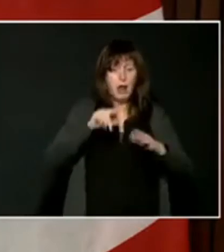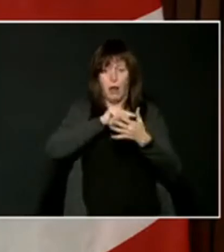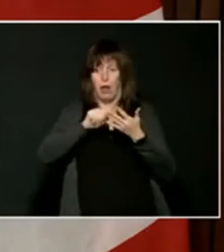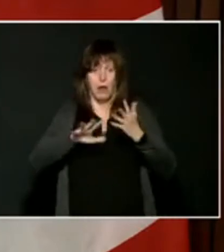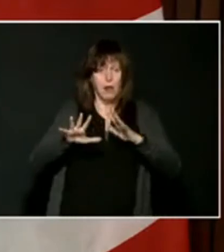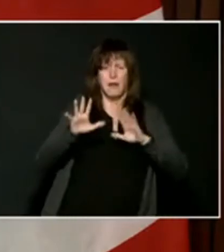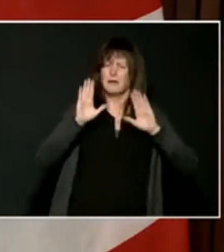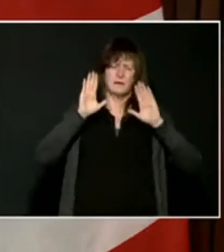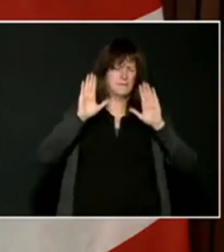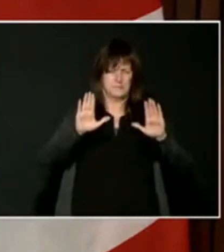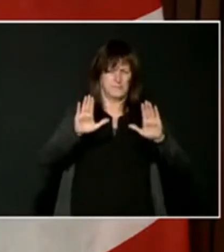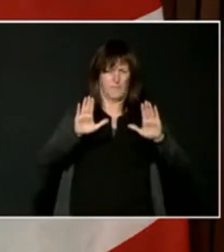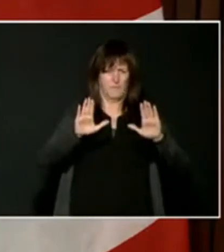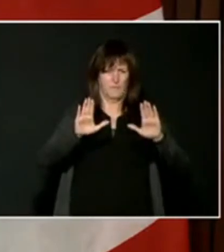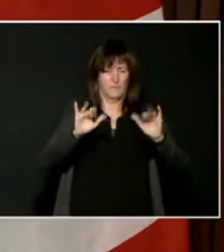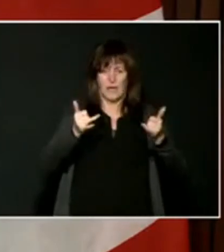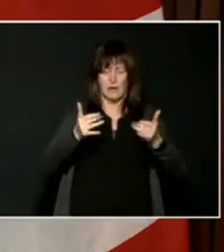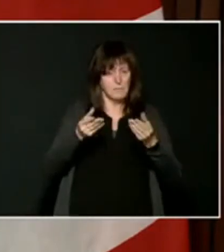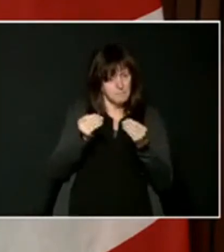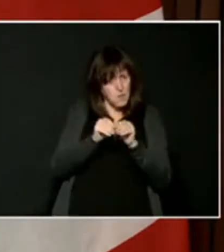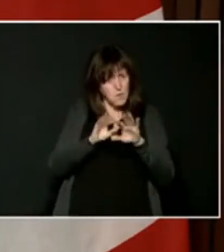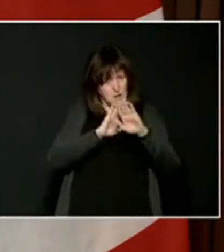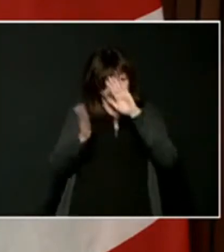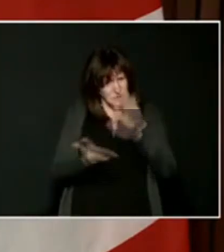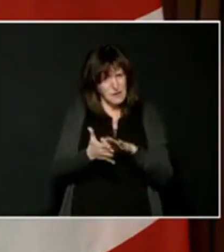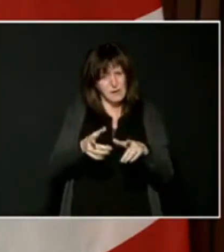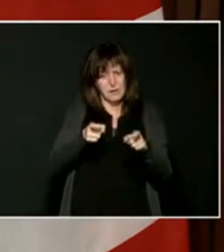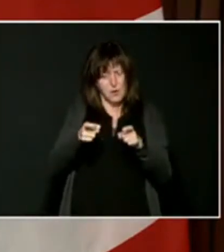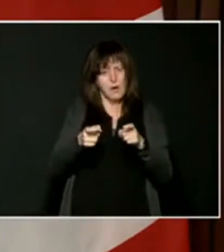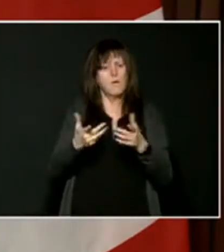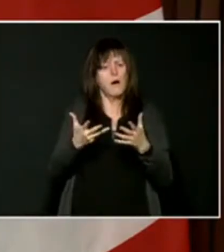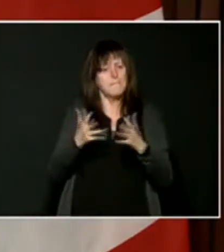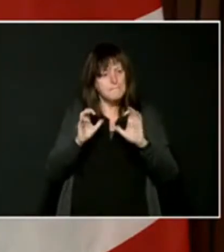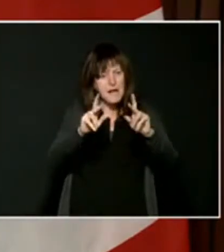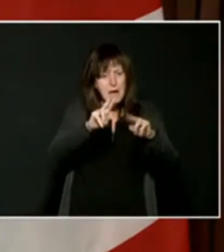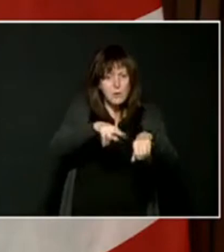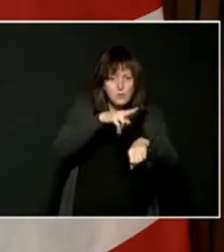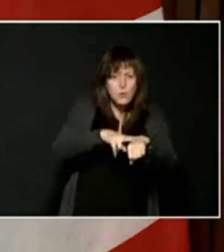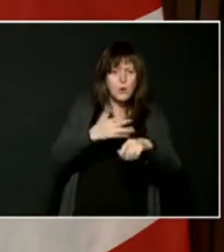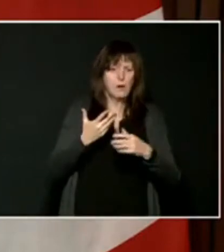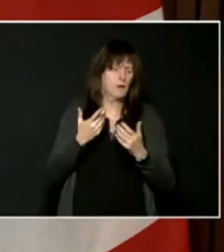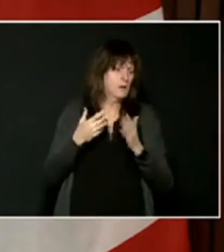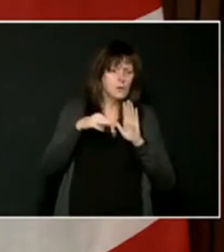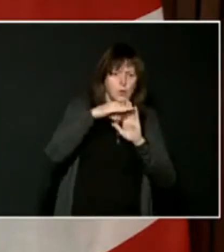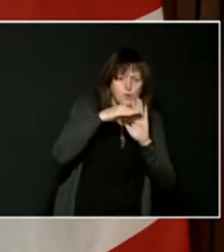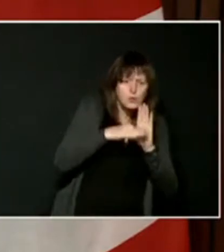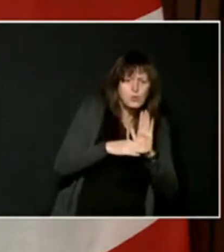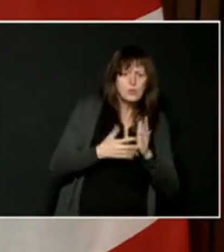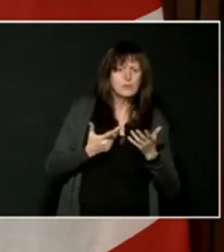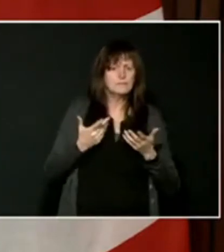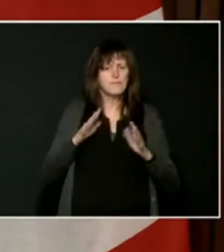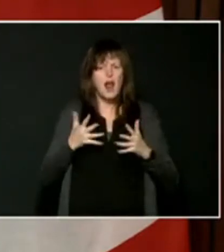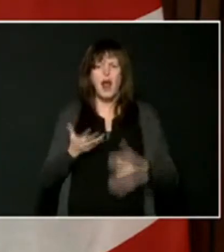normal. Partial measures, half-hearted adherence, and denial prolong the